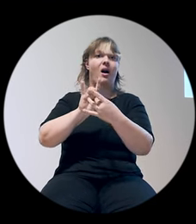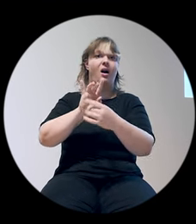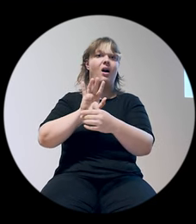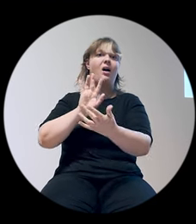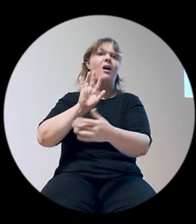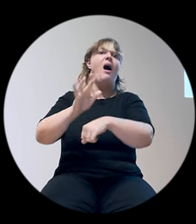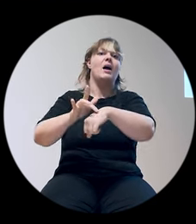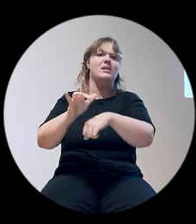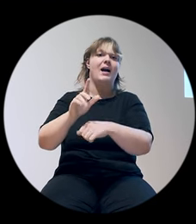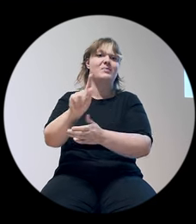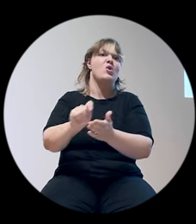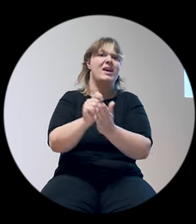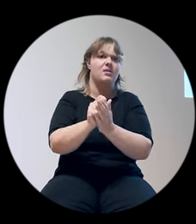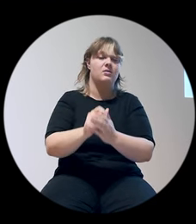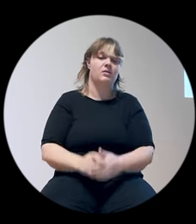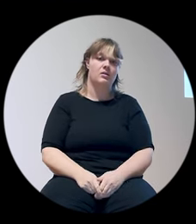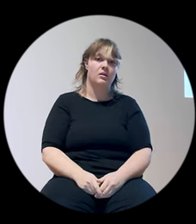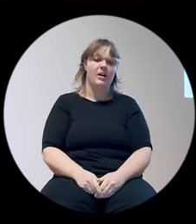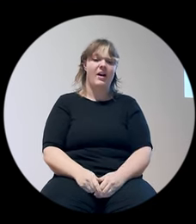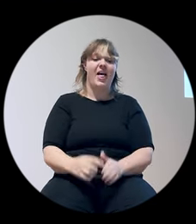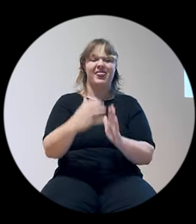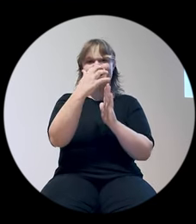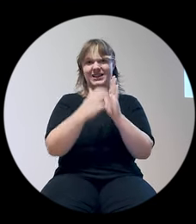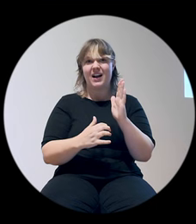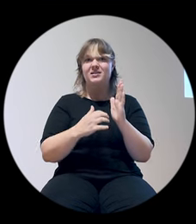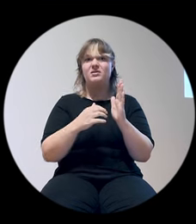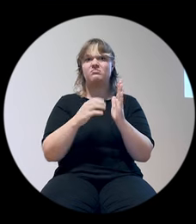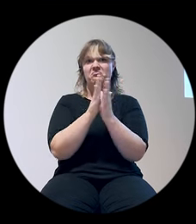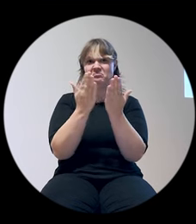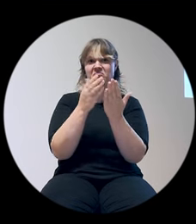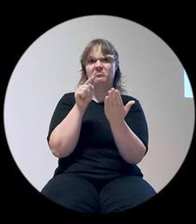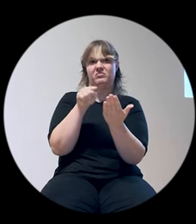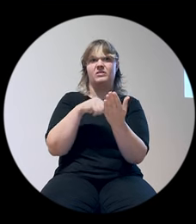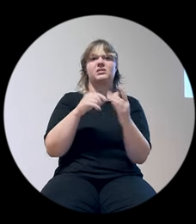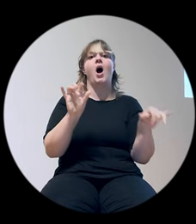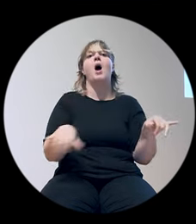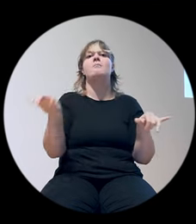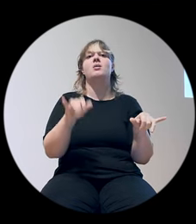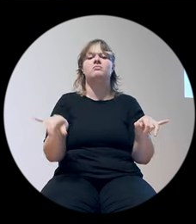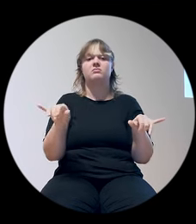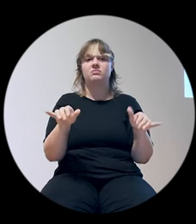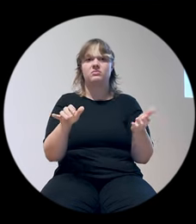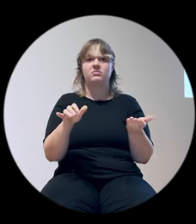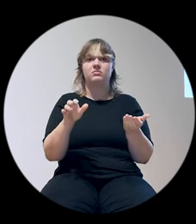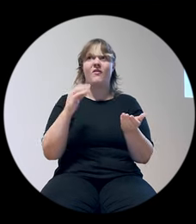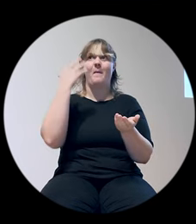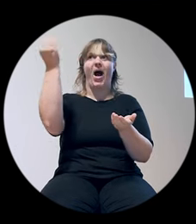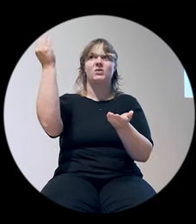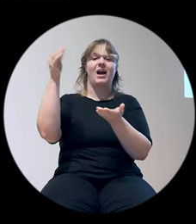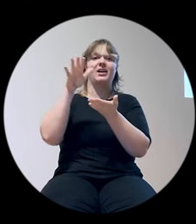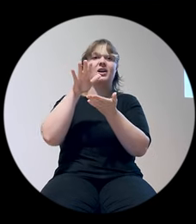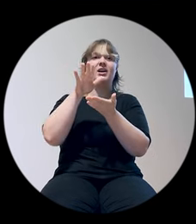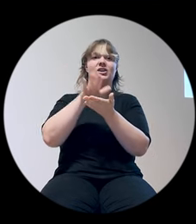The text is homogenized from outside scholars of our